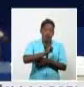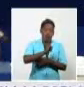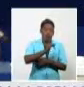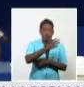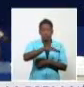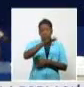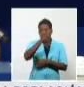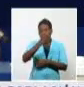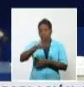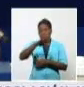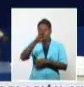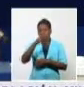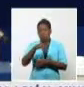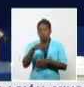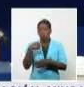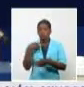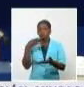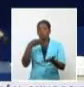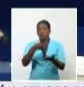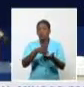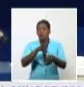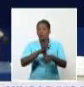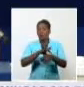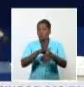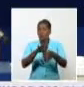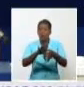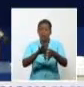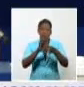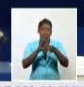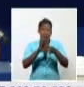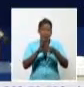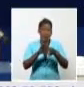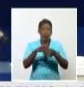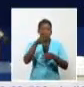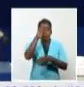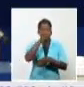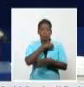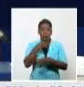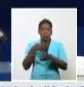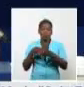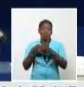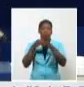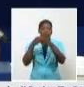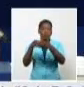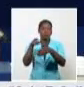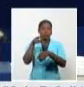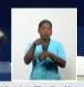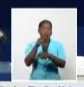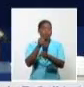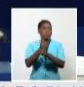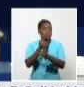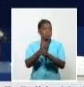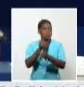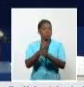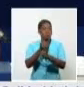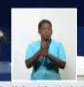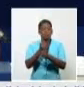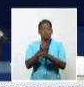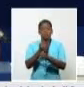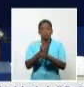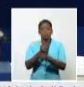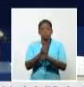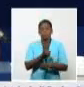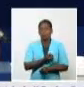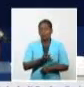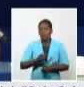pandemic, risking their lives. Now, currently, they did not hesitate to take